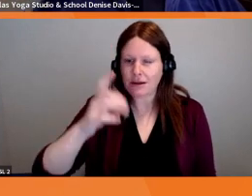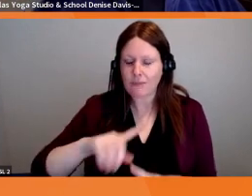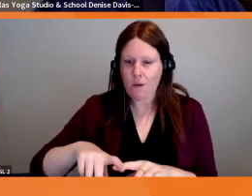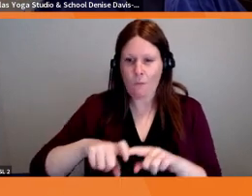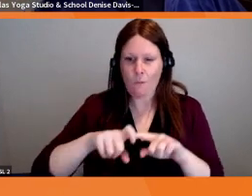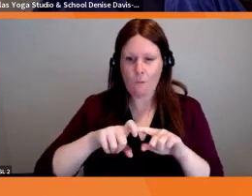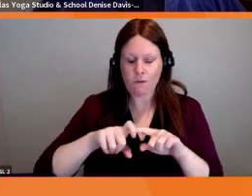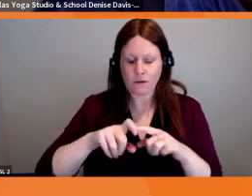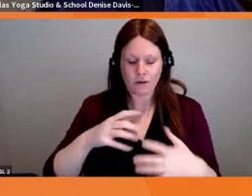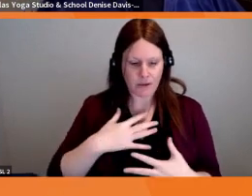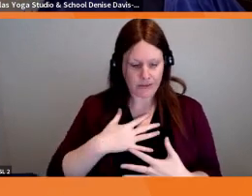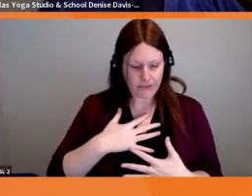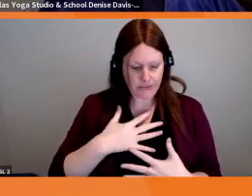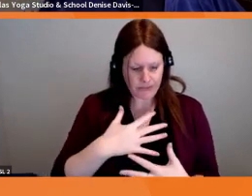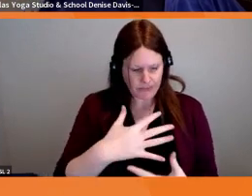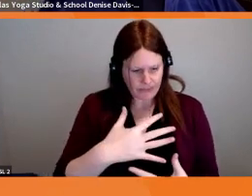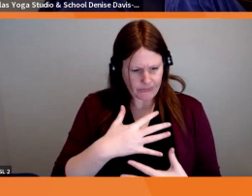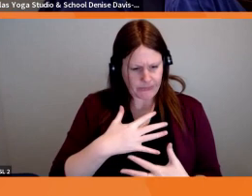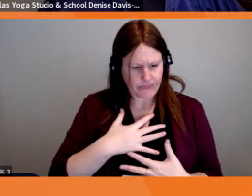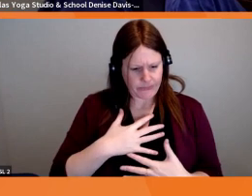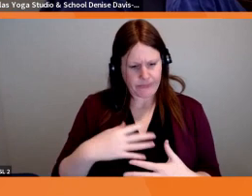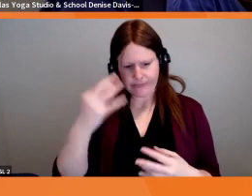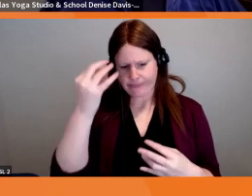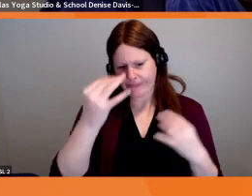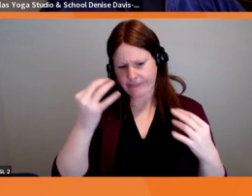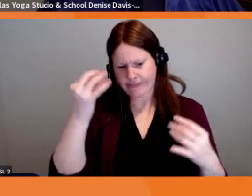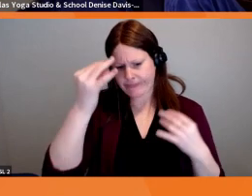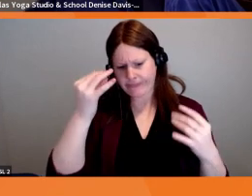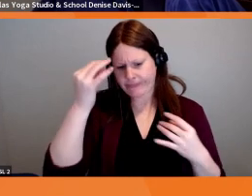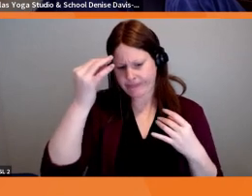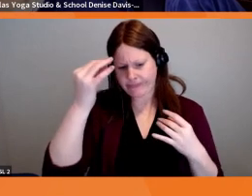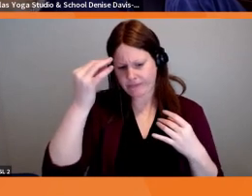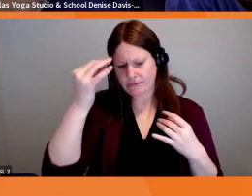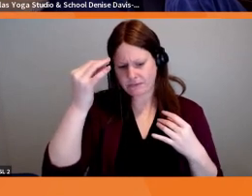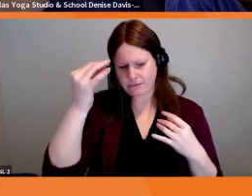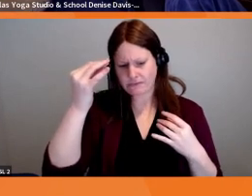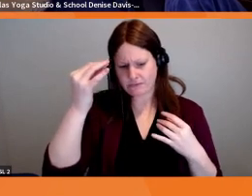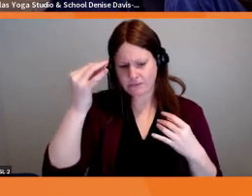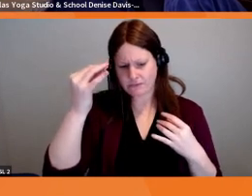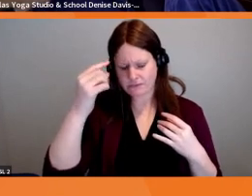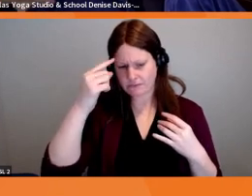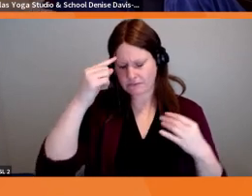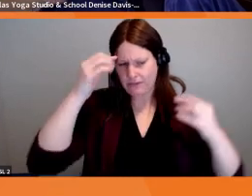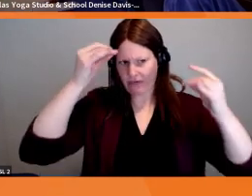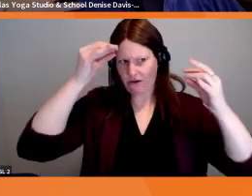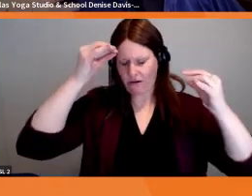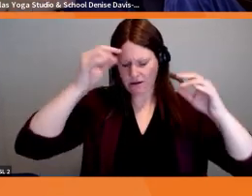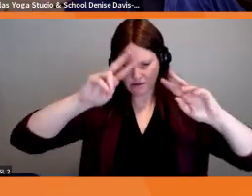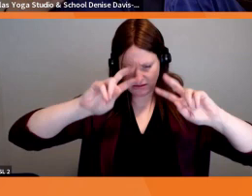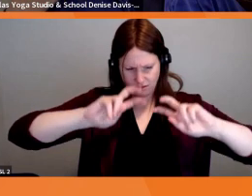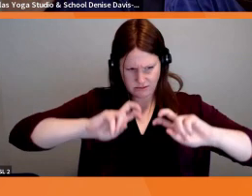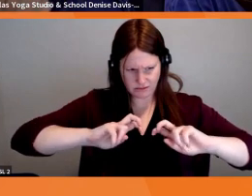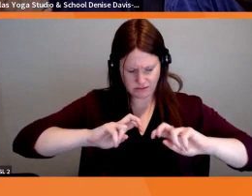some breath, give ourselves time to think about it, interpret the information that's coming towards us, interpret